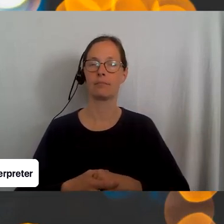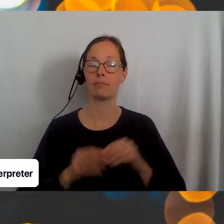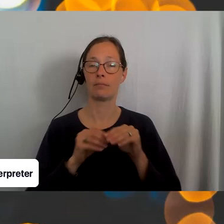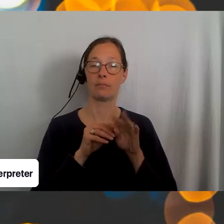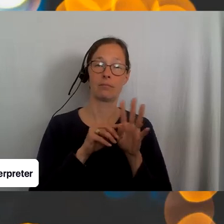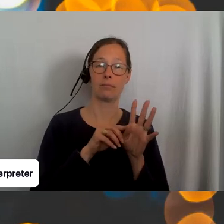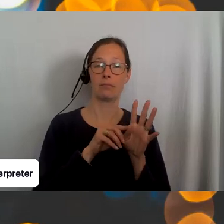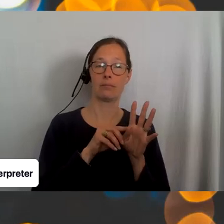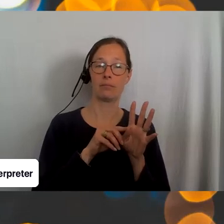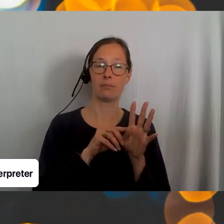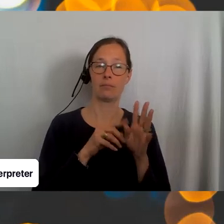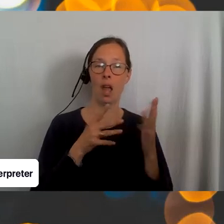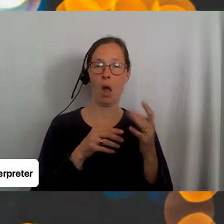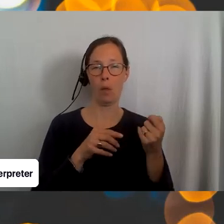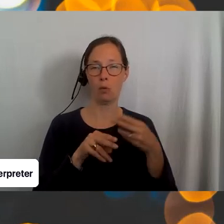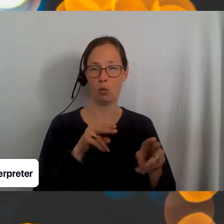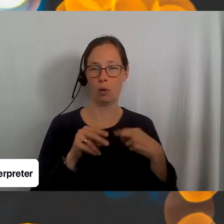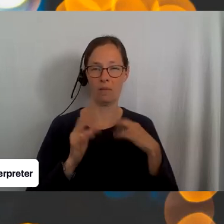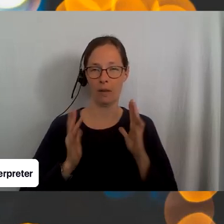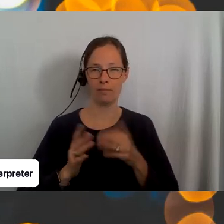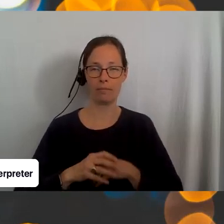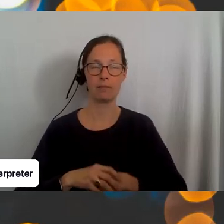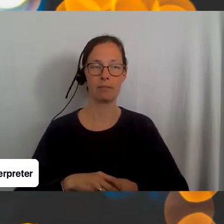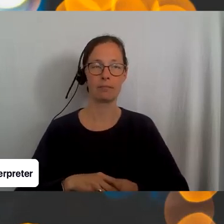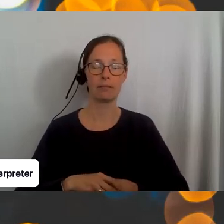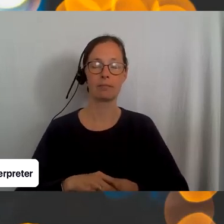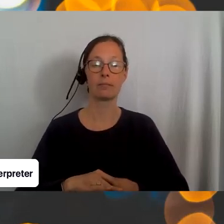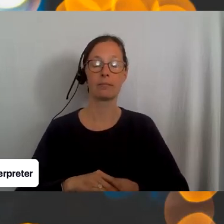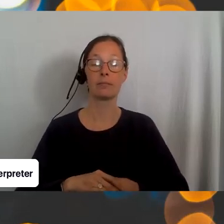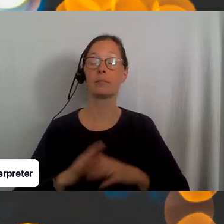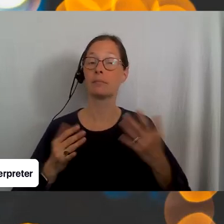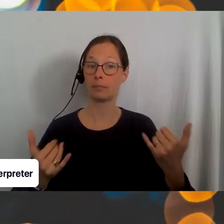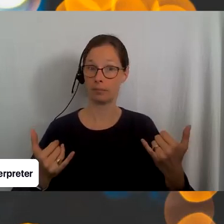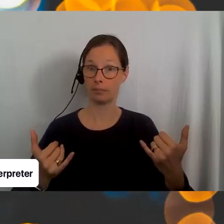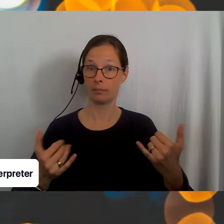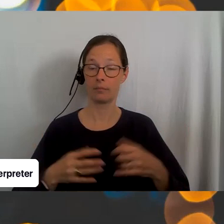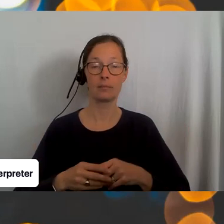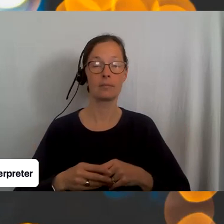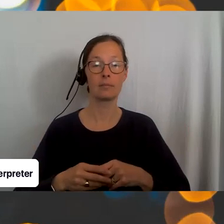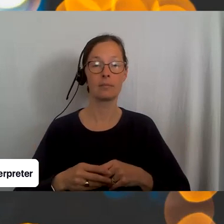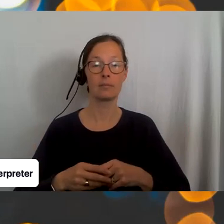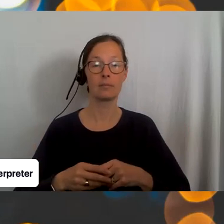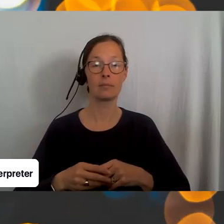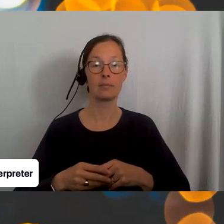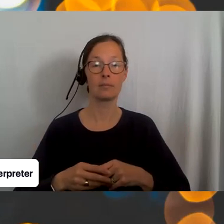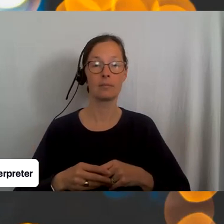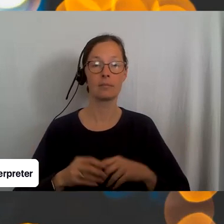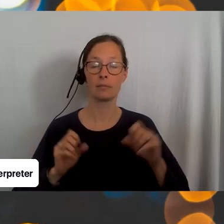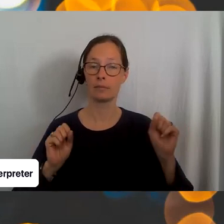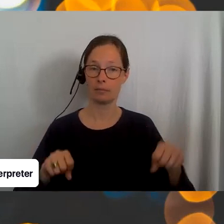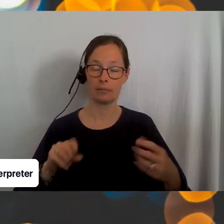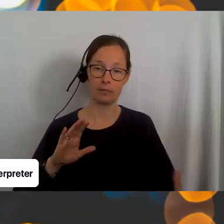The other ends were already pretty short, so I'm okay with those. So then we can put this on the